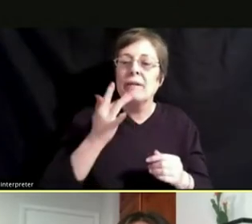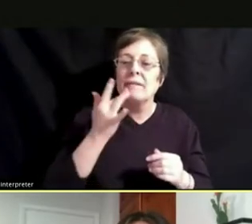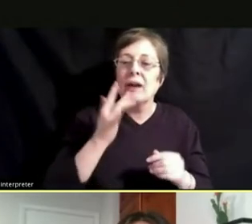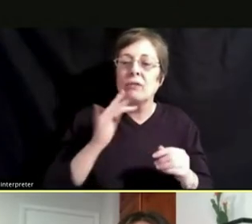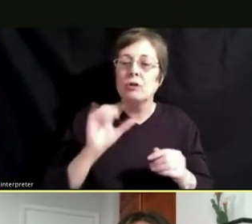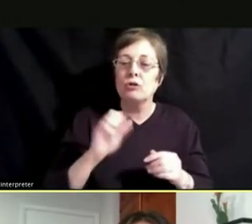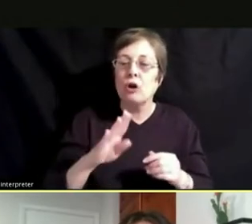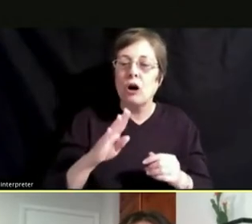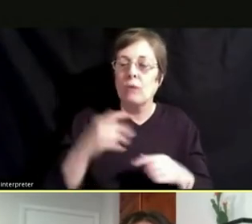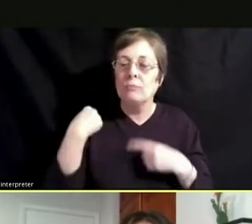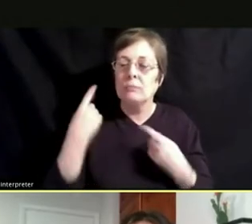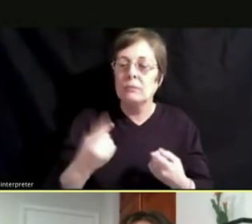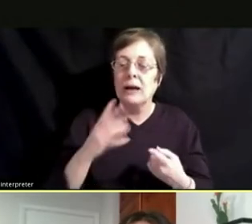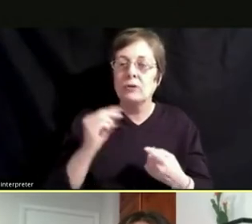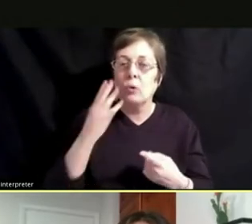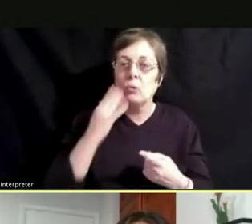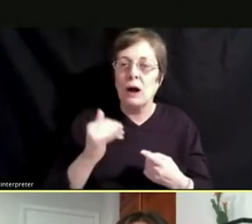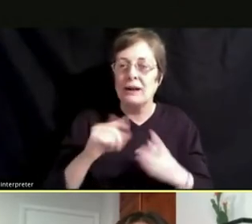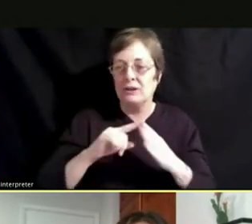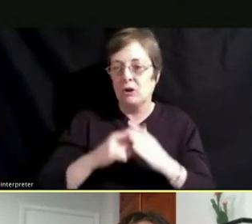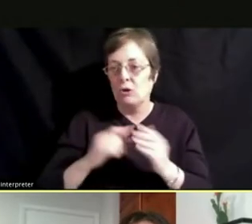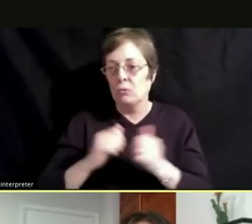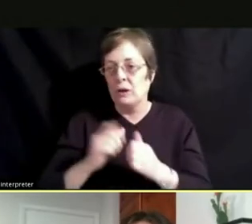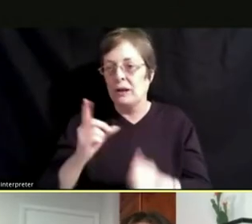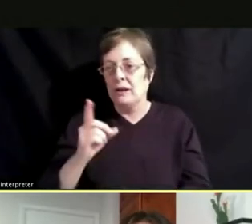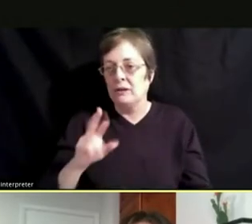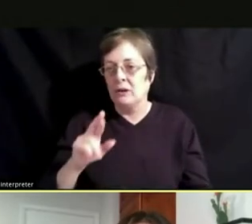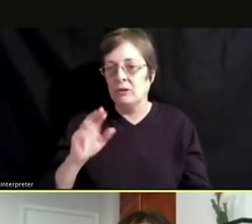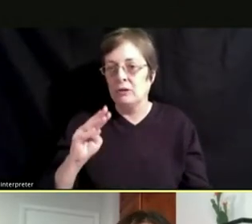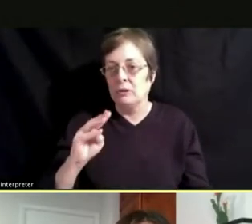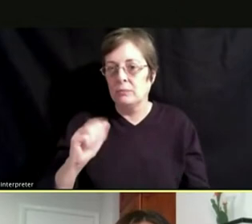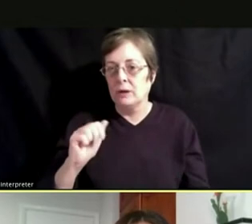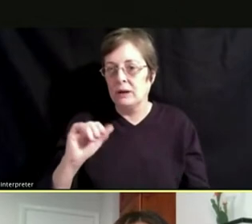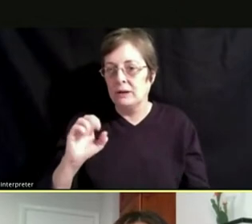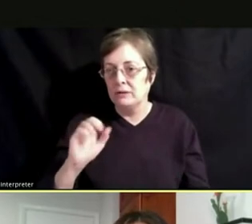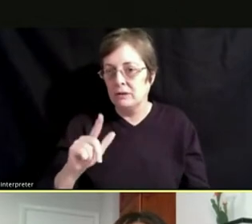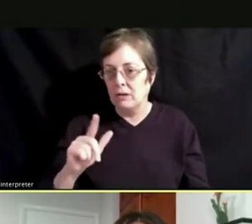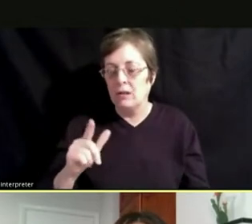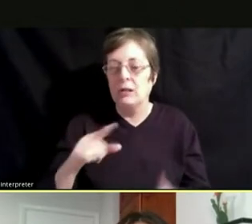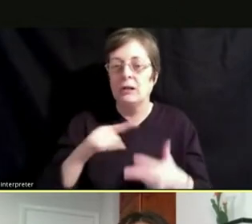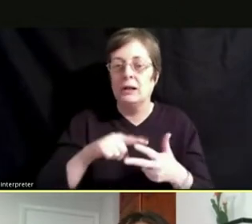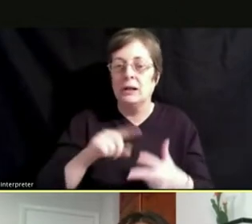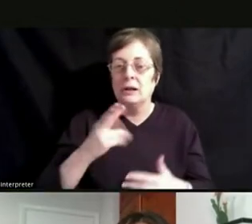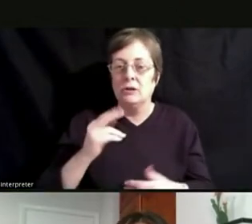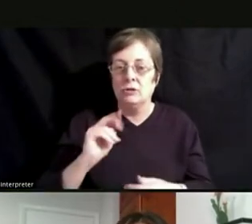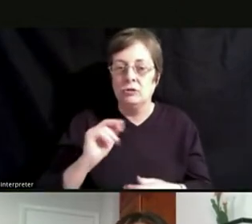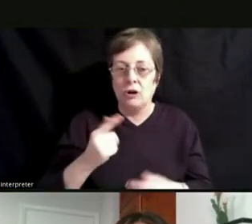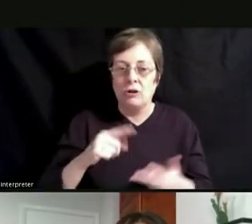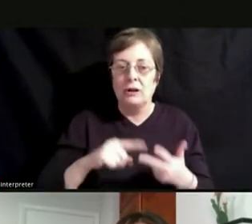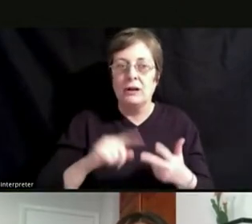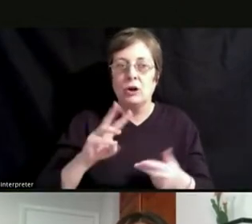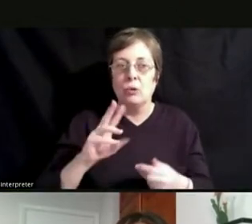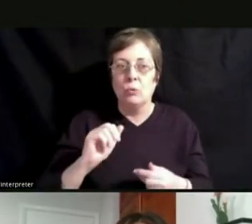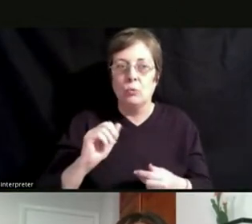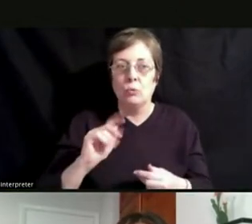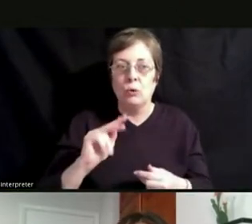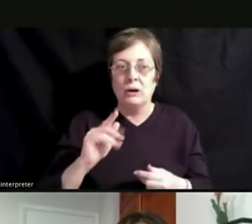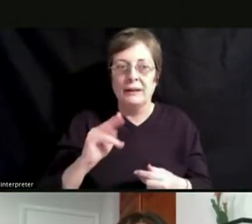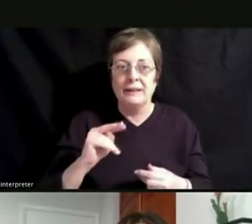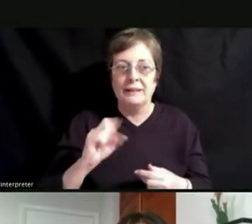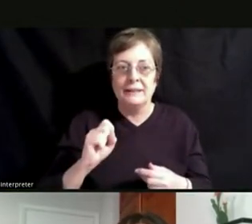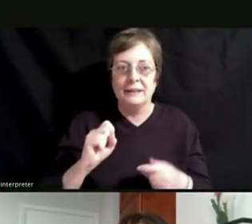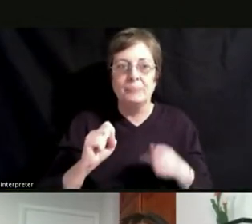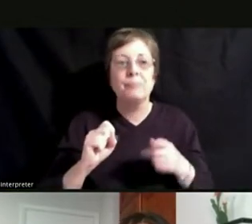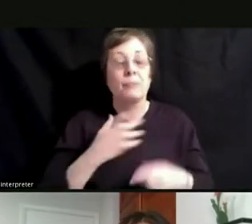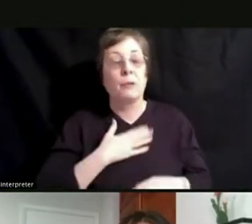can start this off with Dr. Maisal, move on to Dr. Chung, and then Dr. Watkins. My favorite job has actually been the